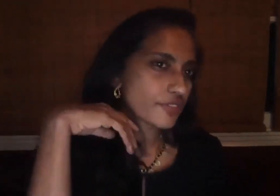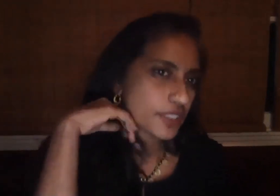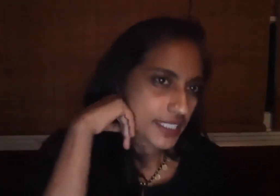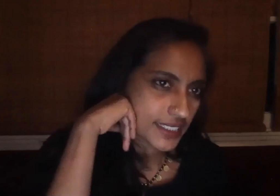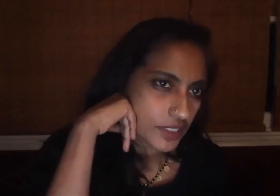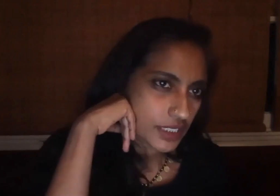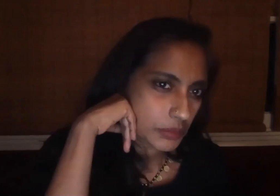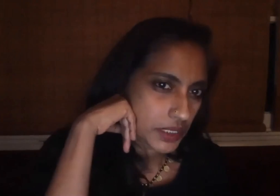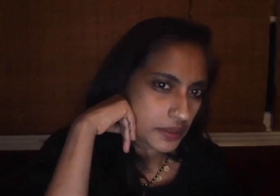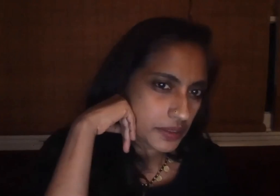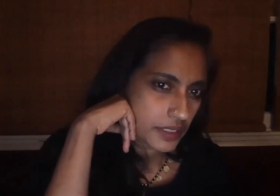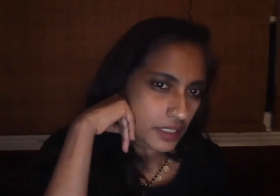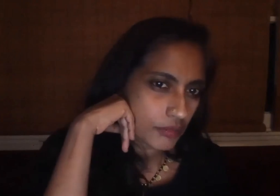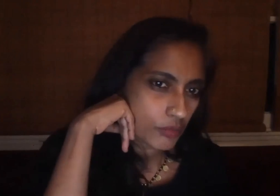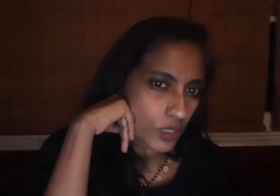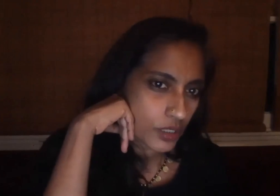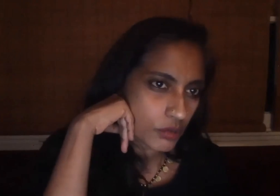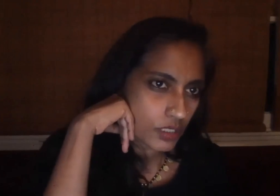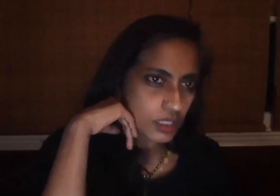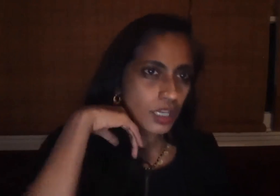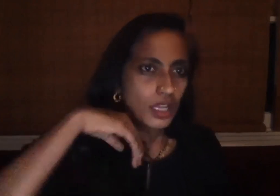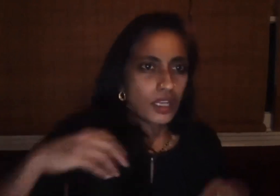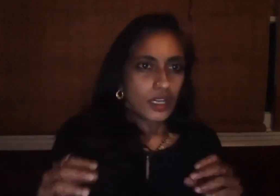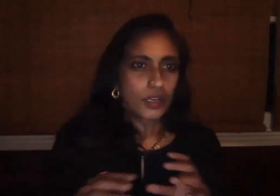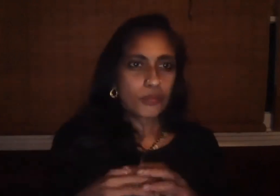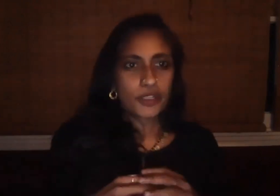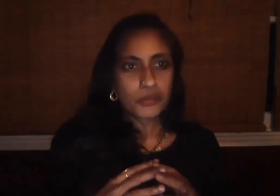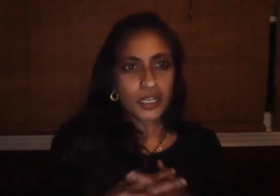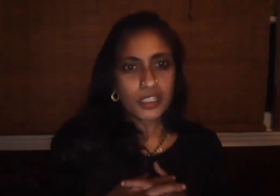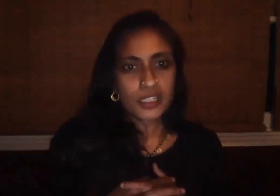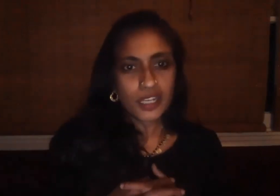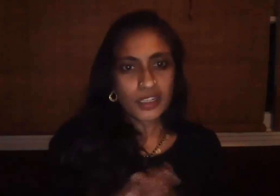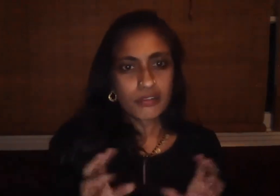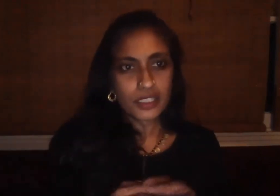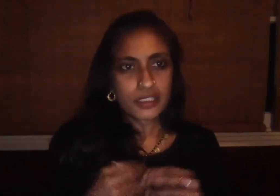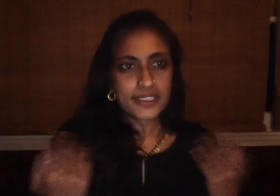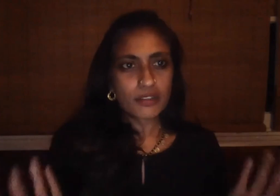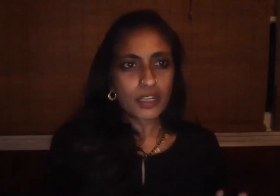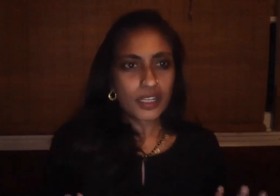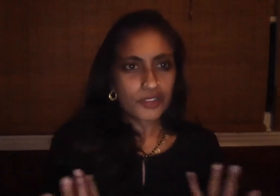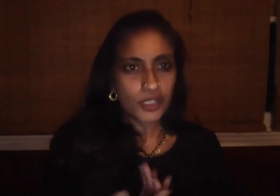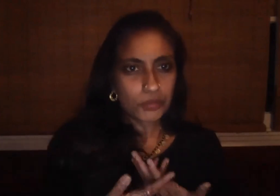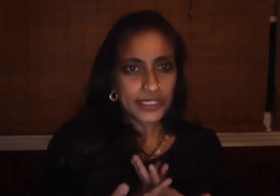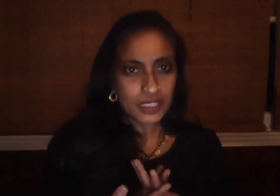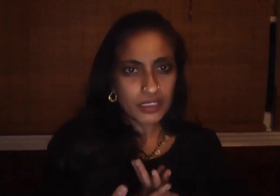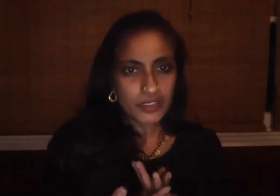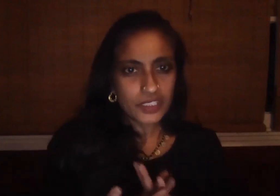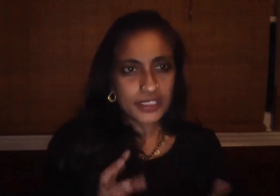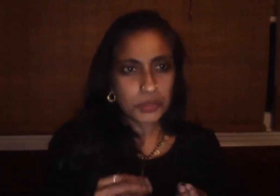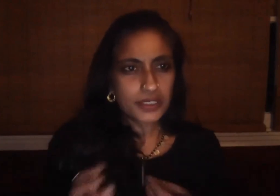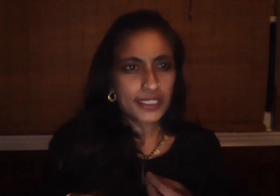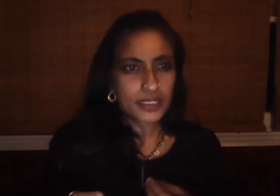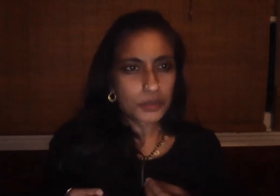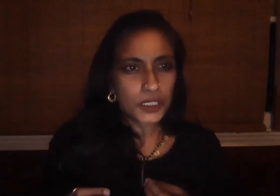our work for Index of the Disappeared, um, where we, Mariam Ghani and I created this archive around post 9-11